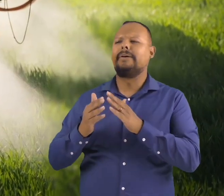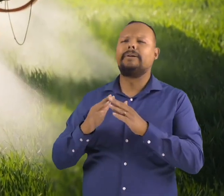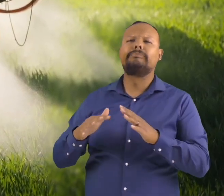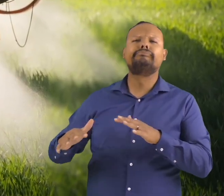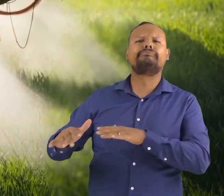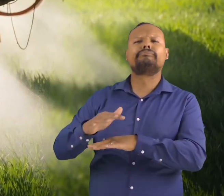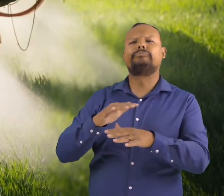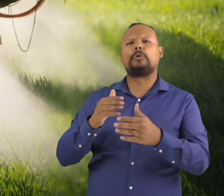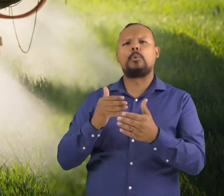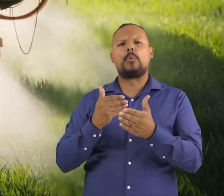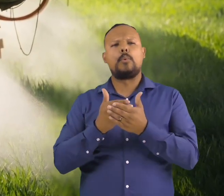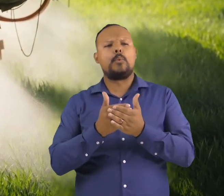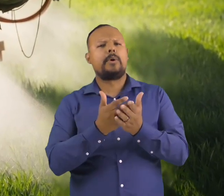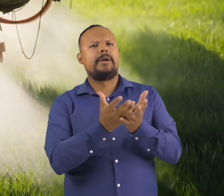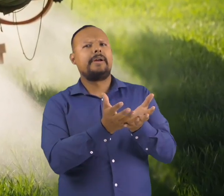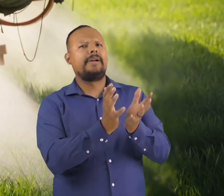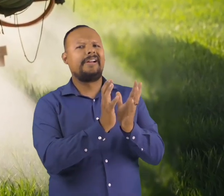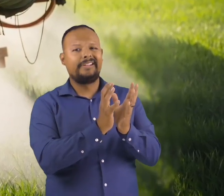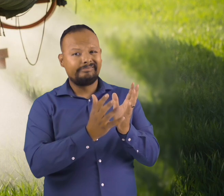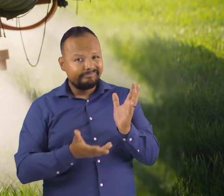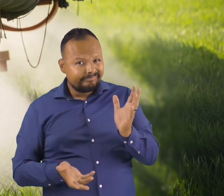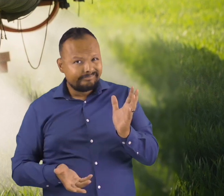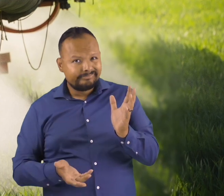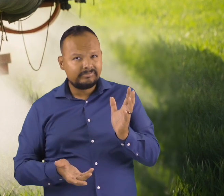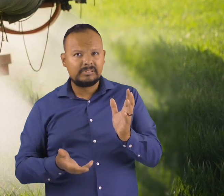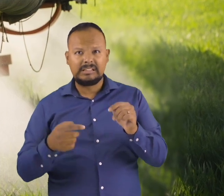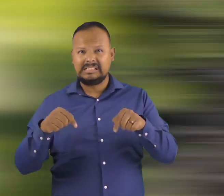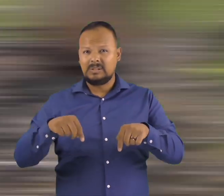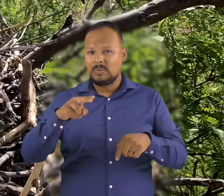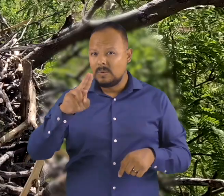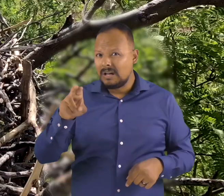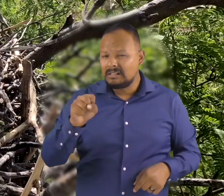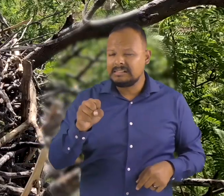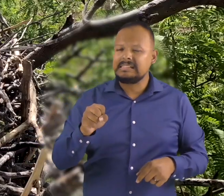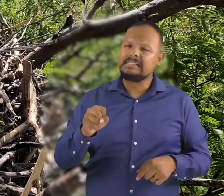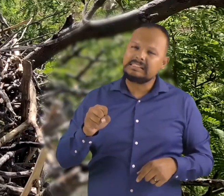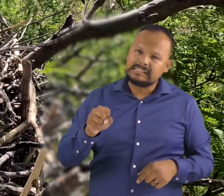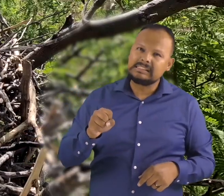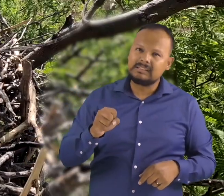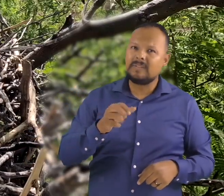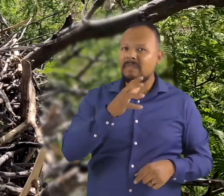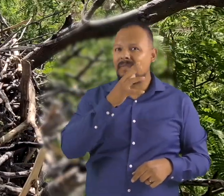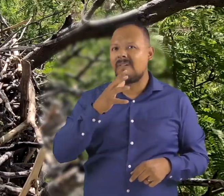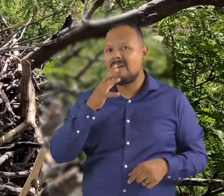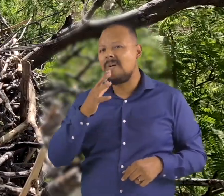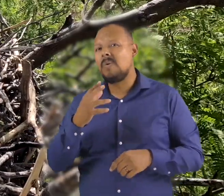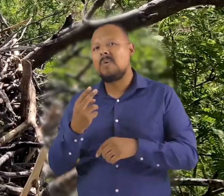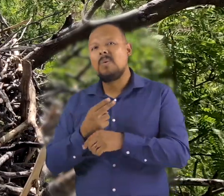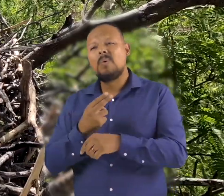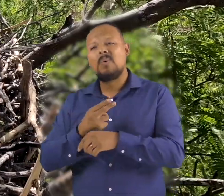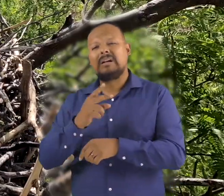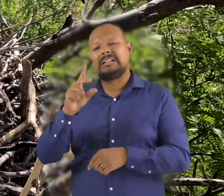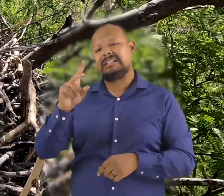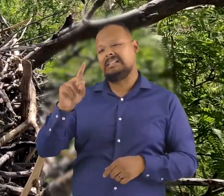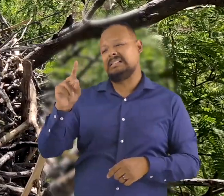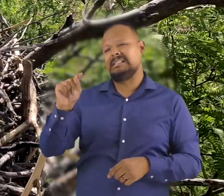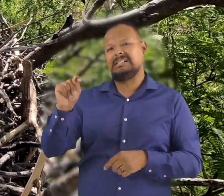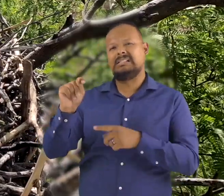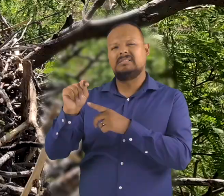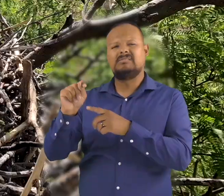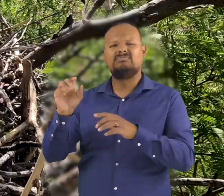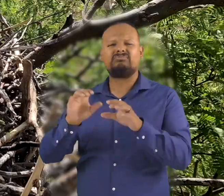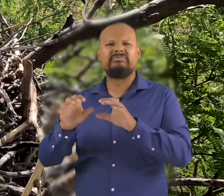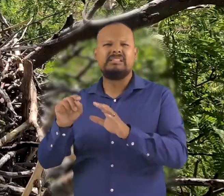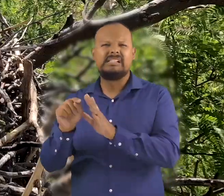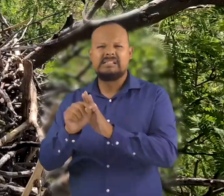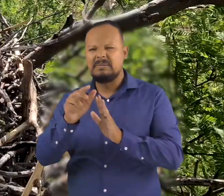they discovered that DDT and other similar chemicals cause the eggshells of birds to become thin and brittle.